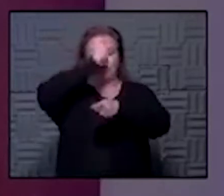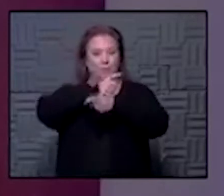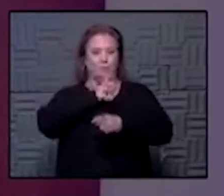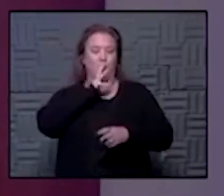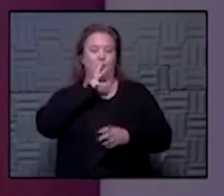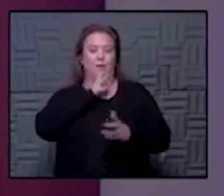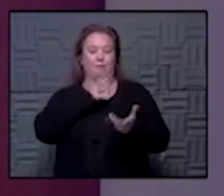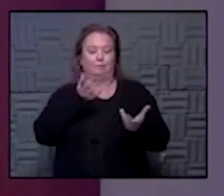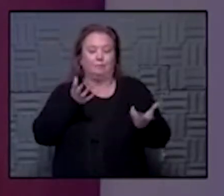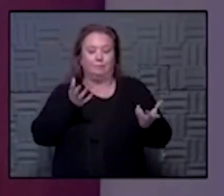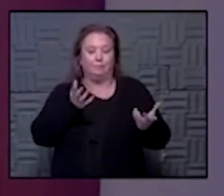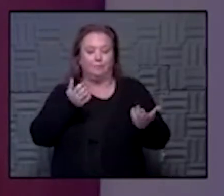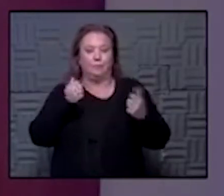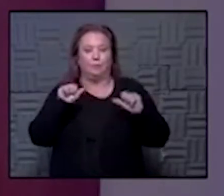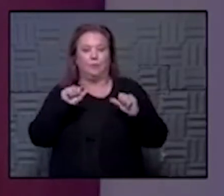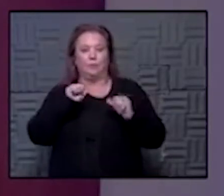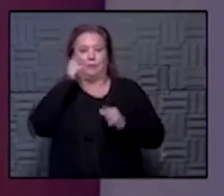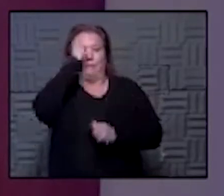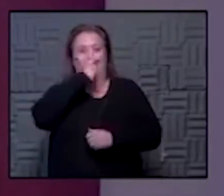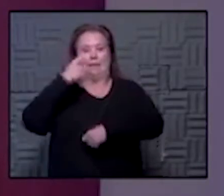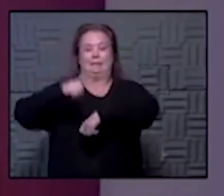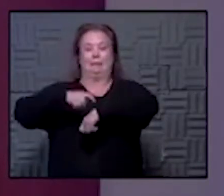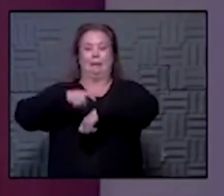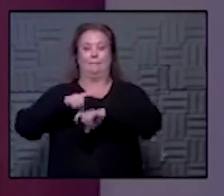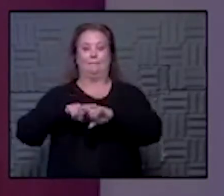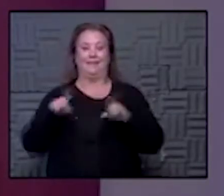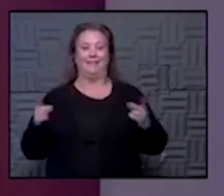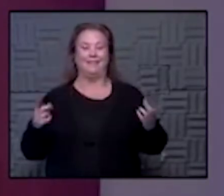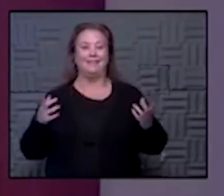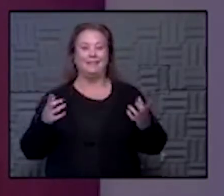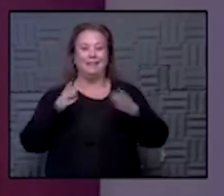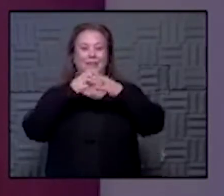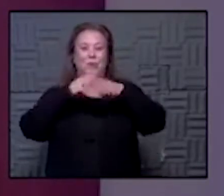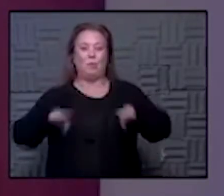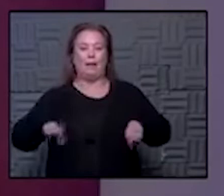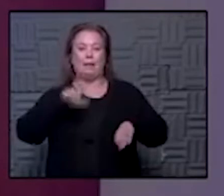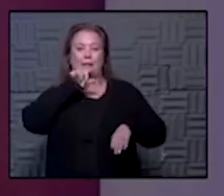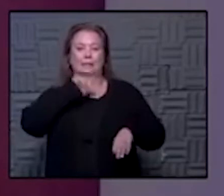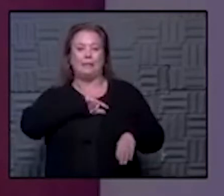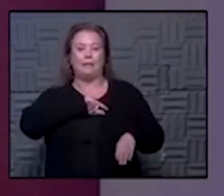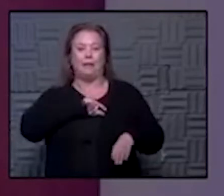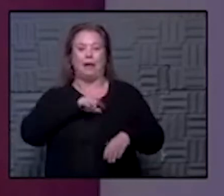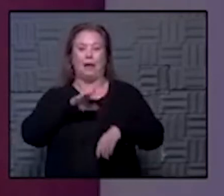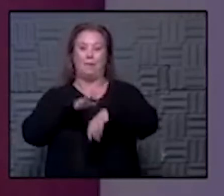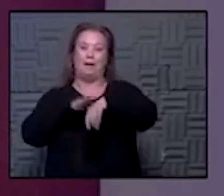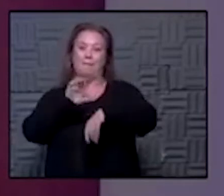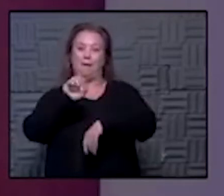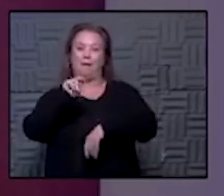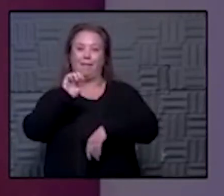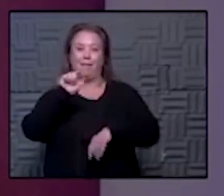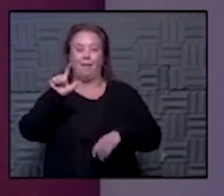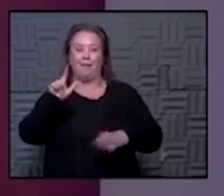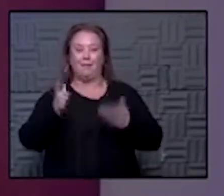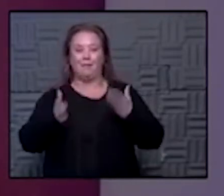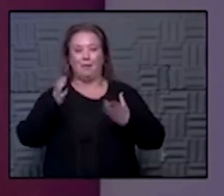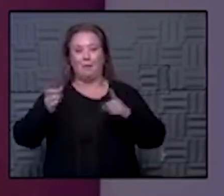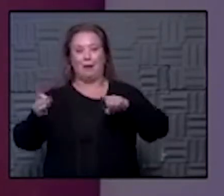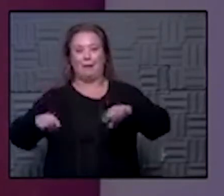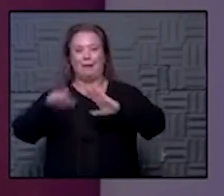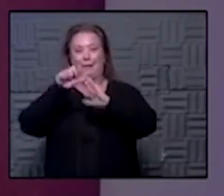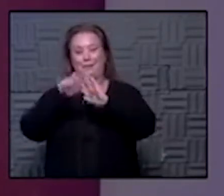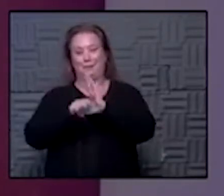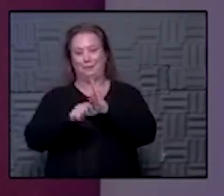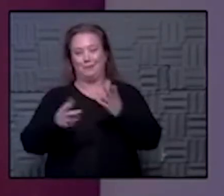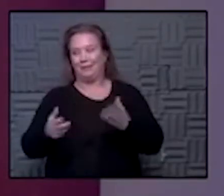their families, and try to do some FaceTime. But it's going to be a quiet Thanksgiving. Plus, I'm on call, so I might be operating.